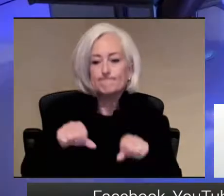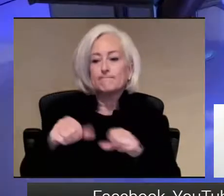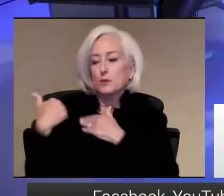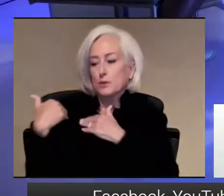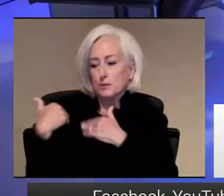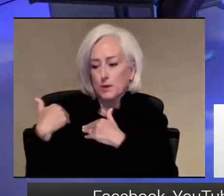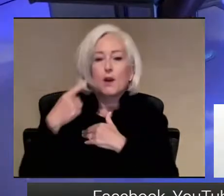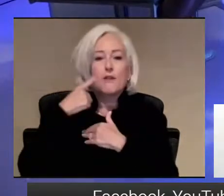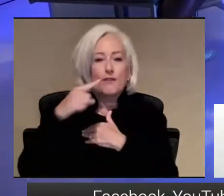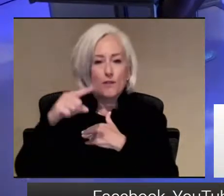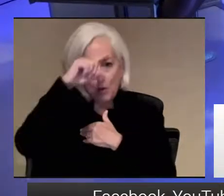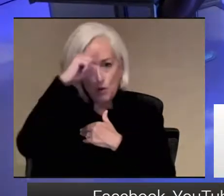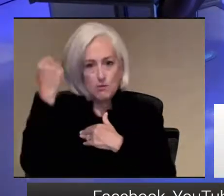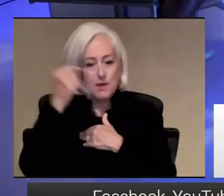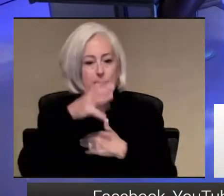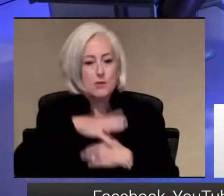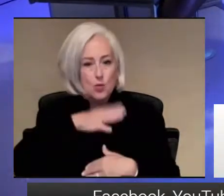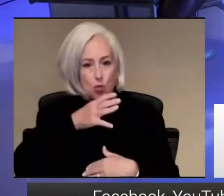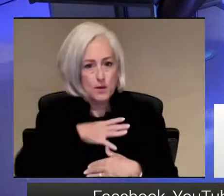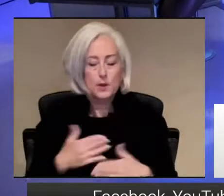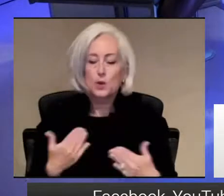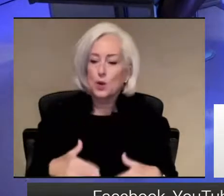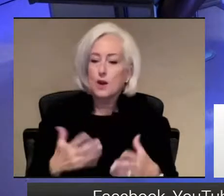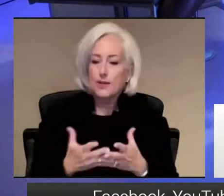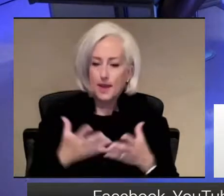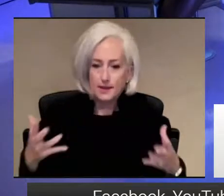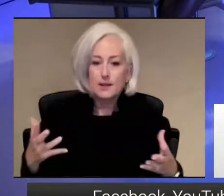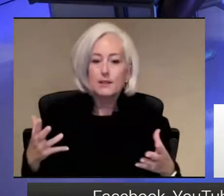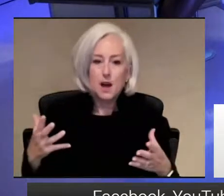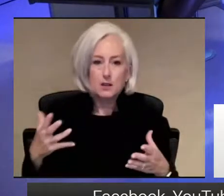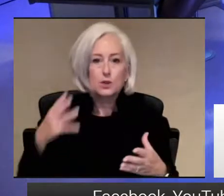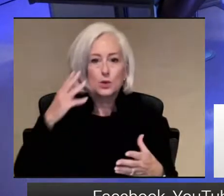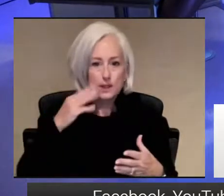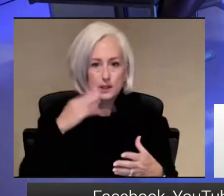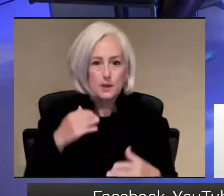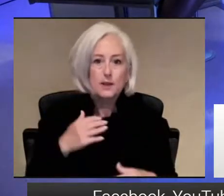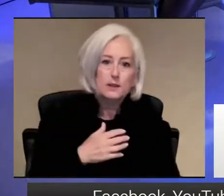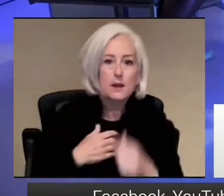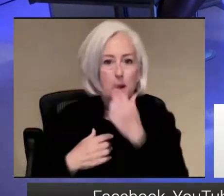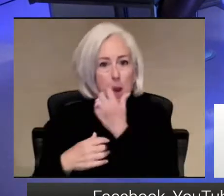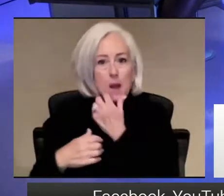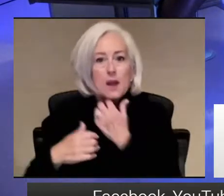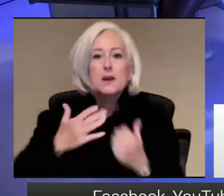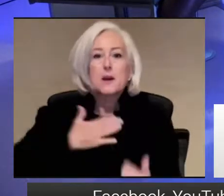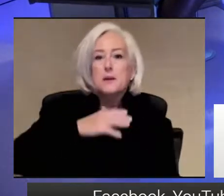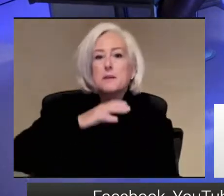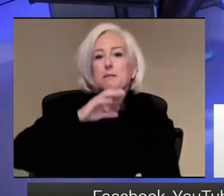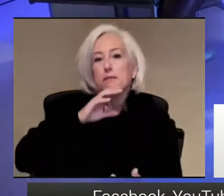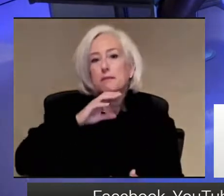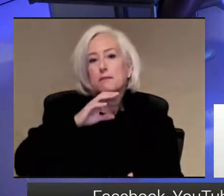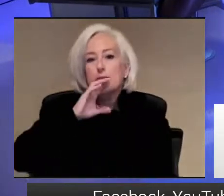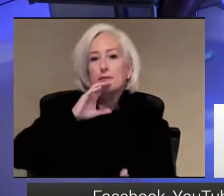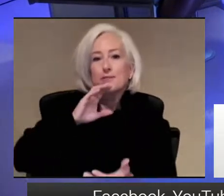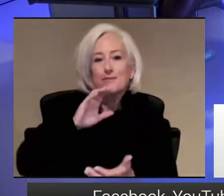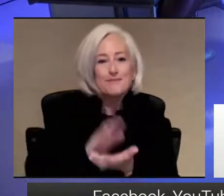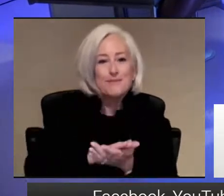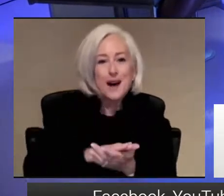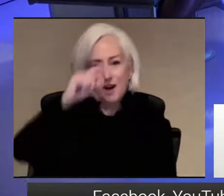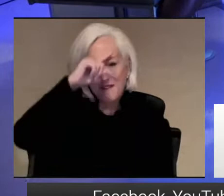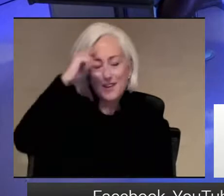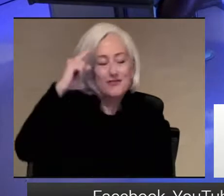big burden. I mean, there's a lot for everybody to carry. My wife's Black and has been since I've known her. I guess.